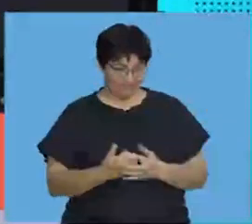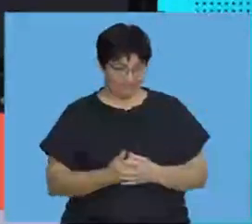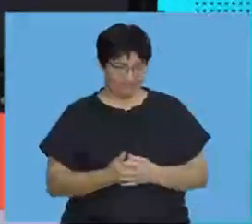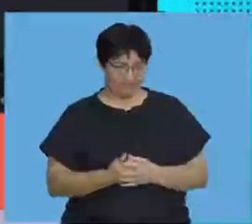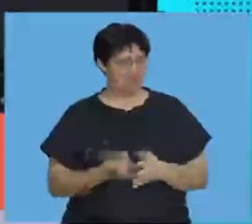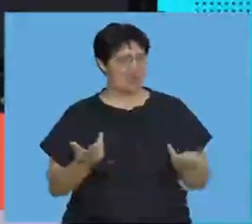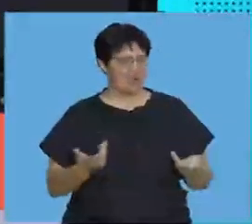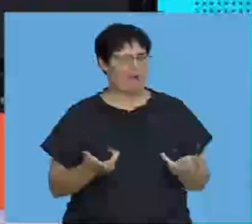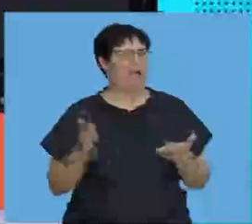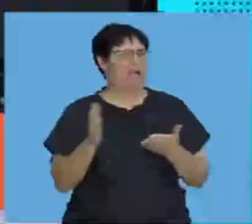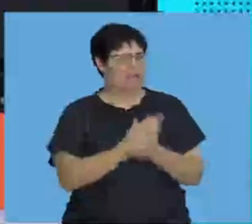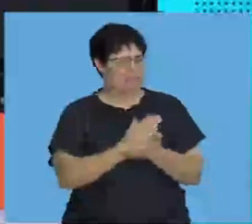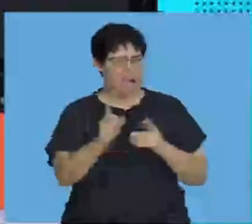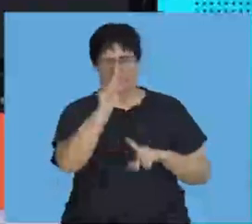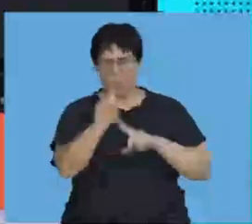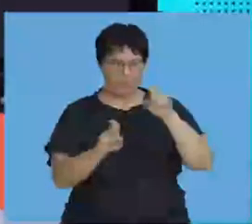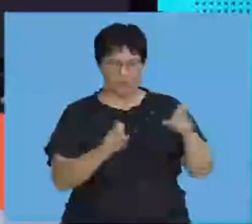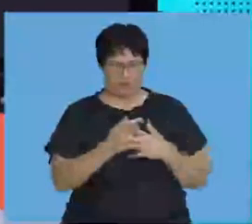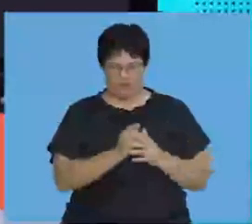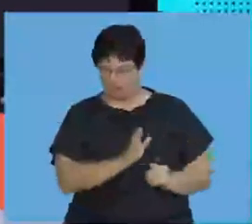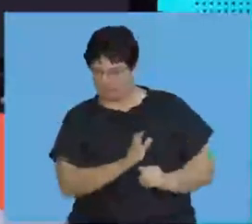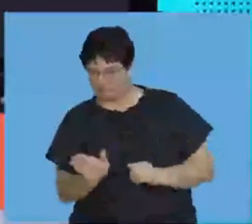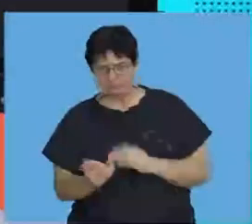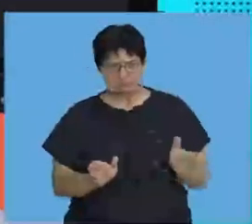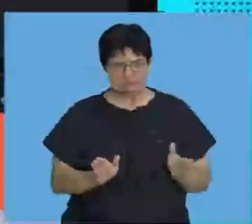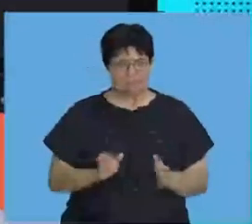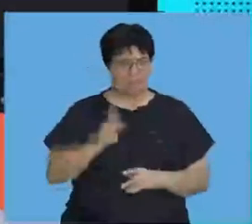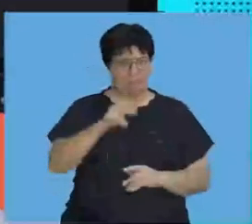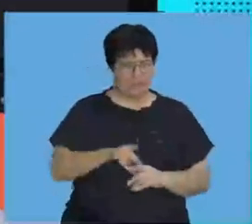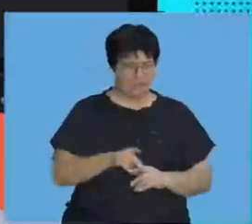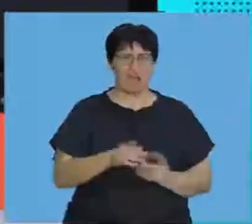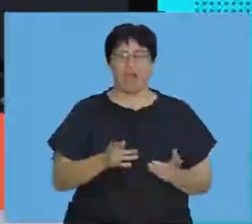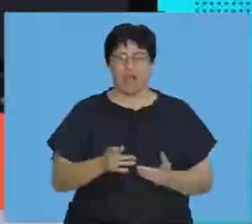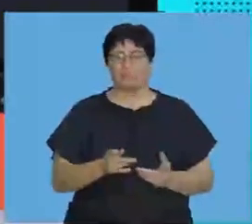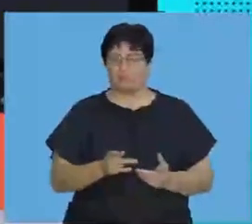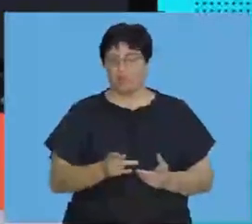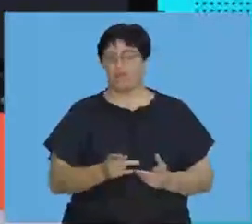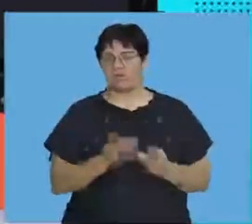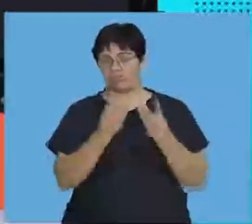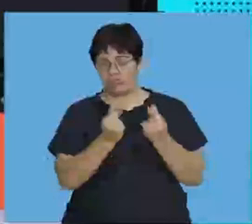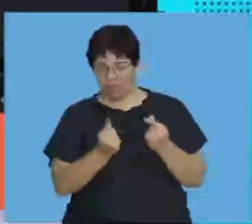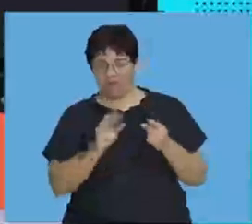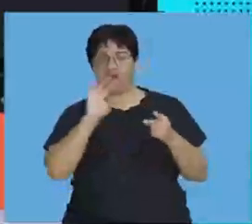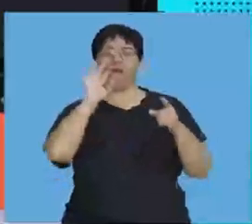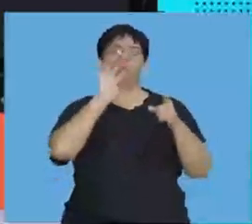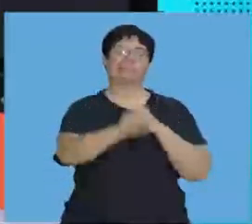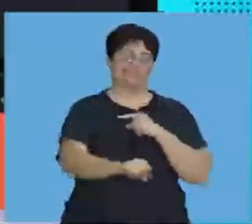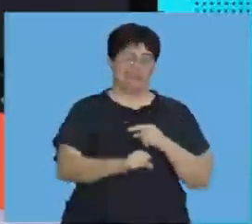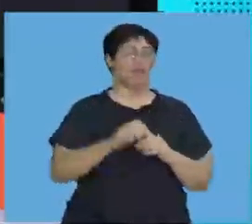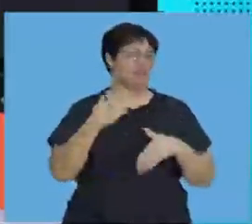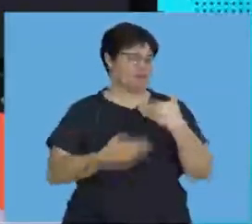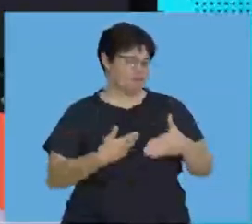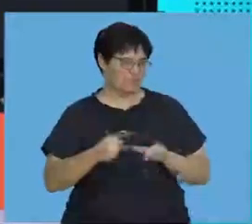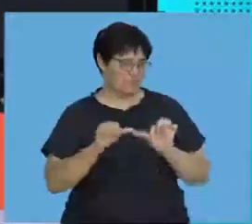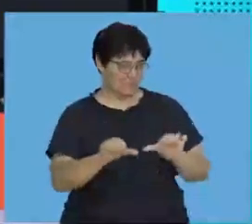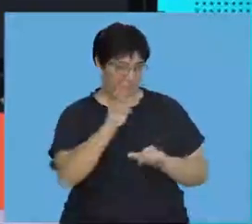think there are probably some questions still about the direction in change of momentum, hopefully that'll get sorted out as we go along. Okay, so